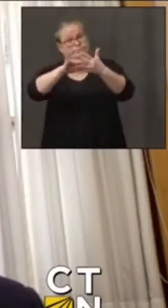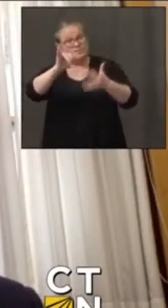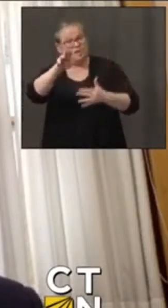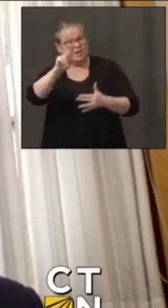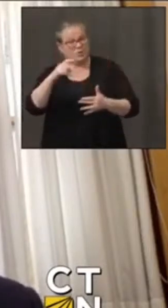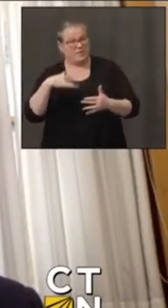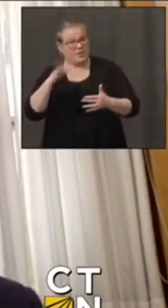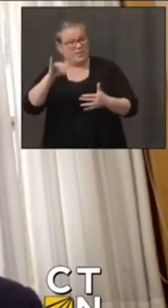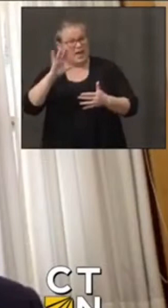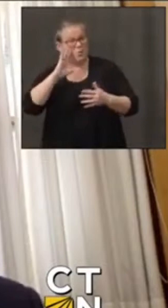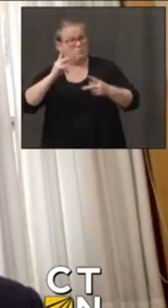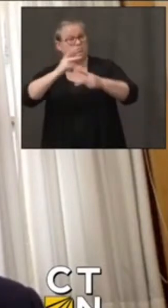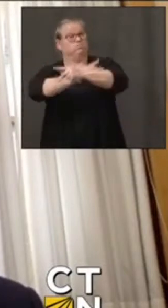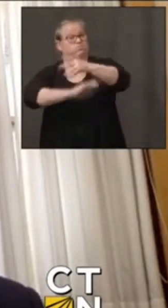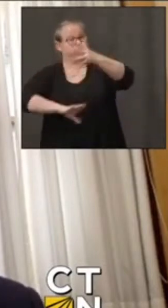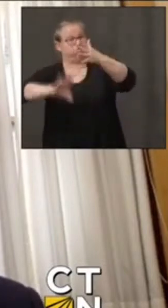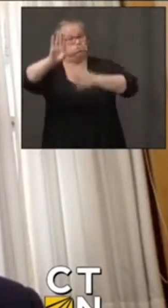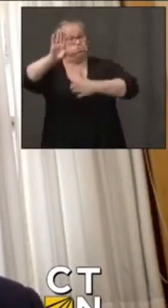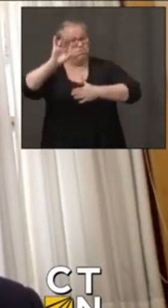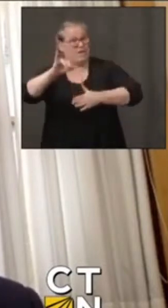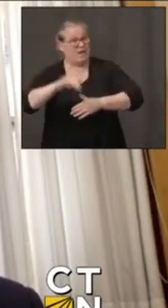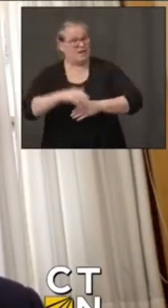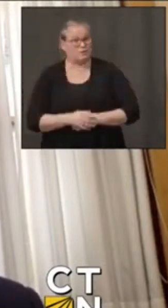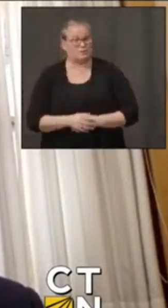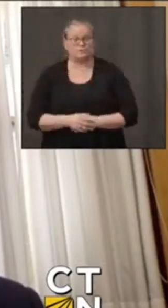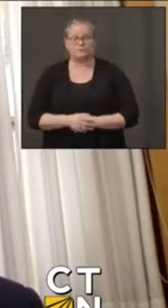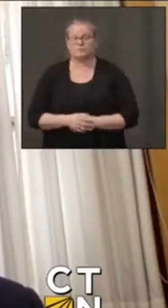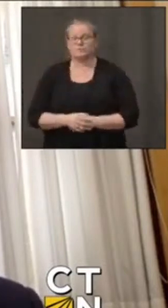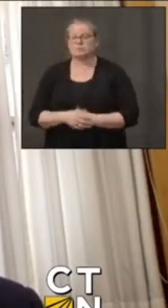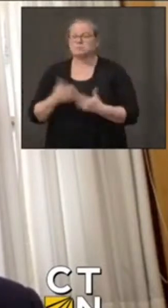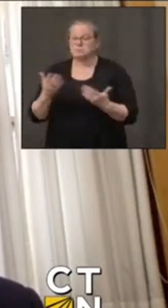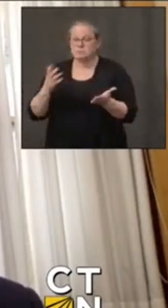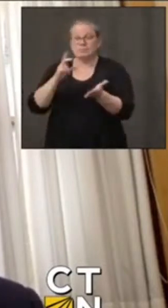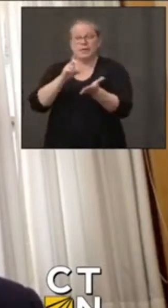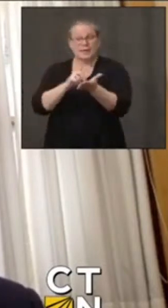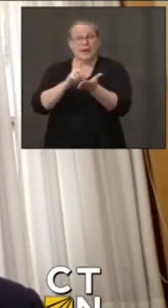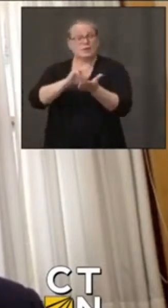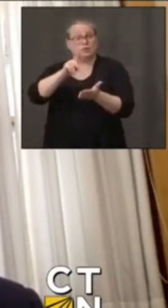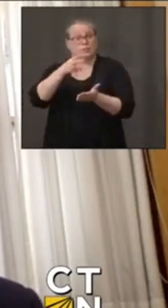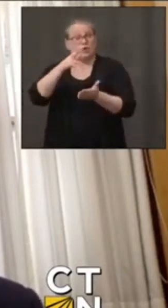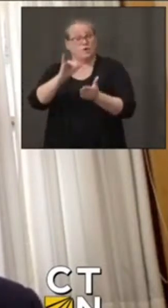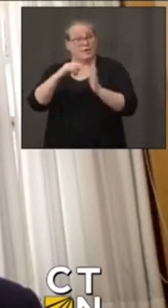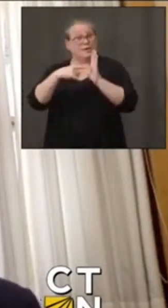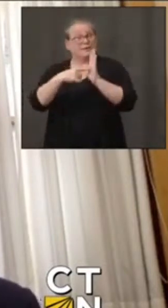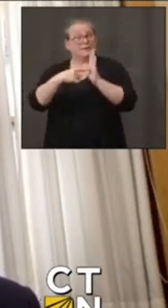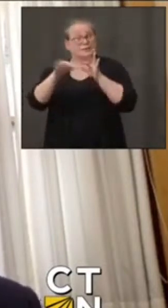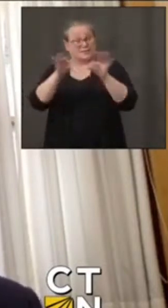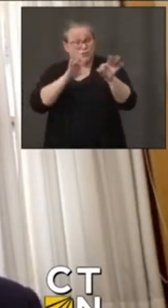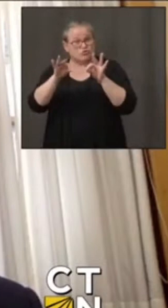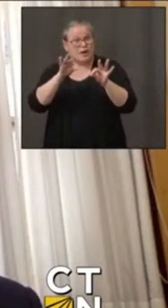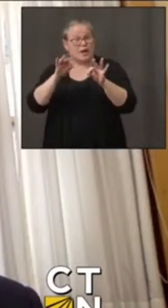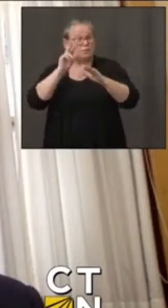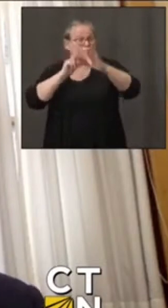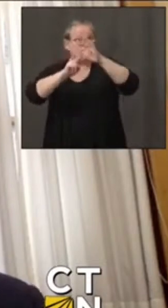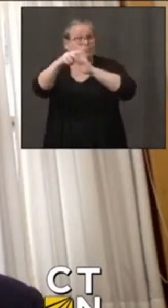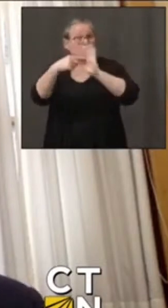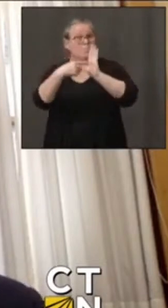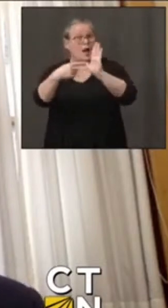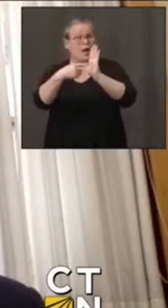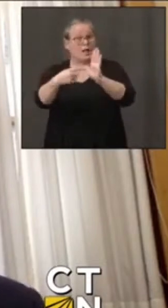We're looking at the models as Dr. Murphy described. The one thing you can be certain of with models is that they're all